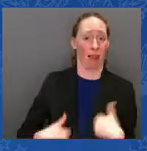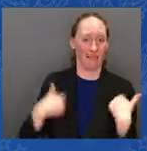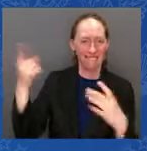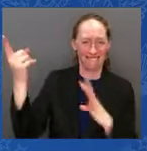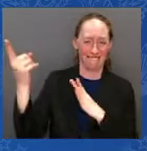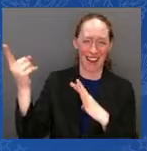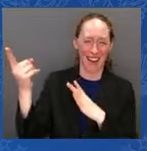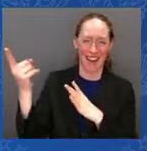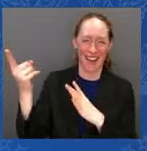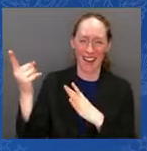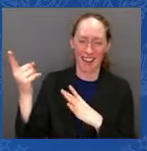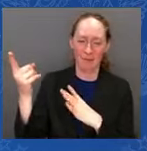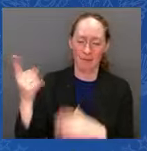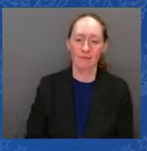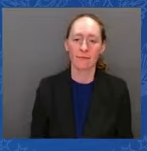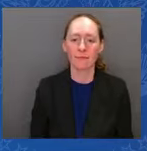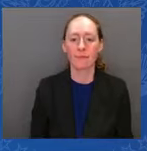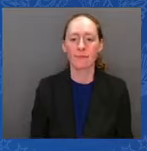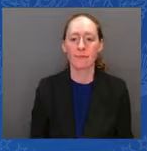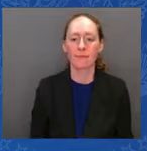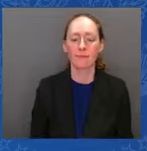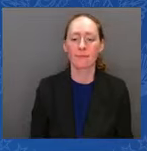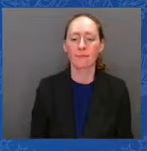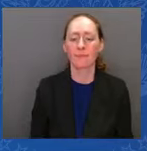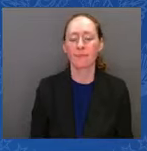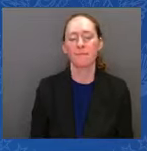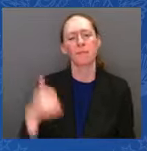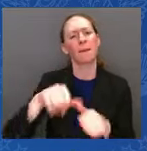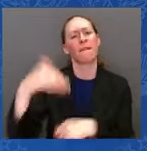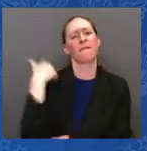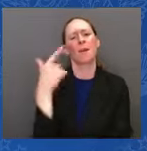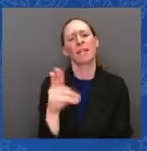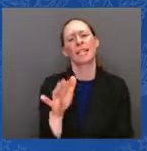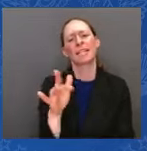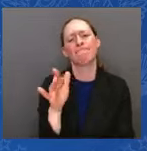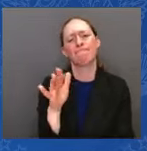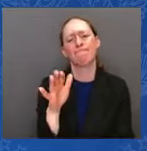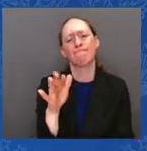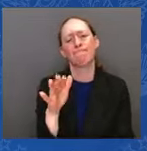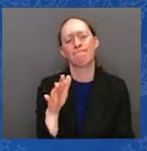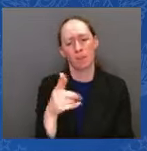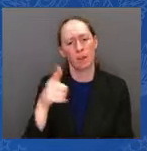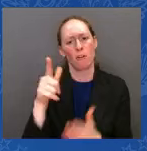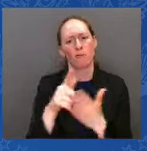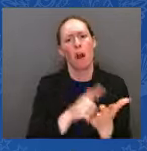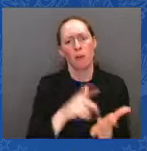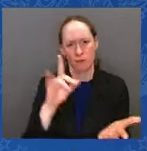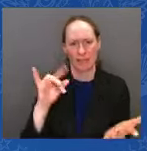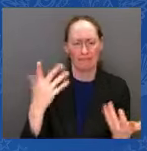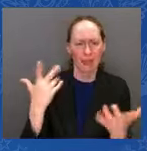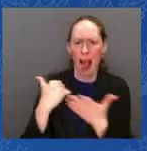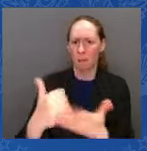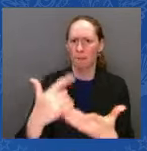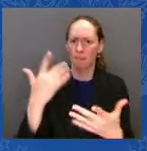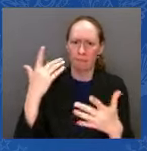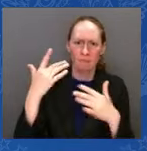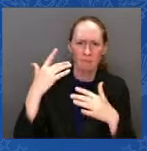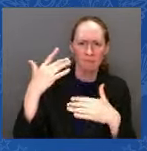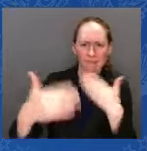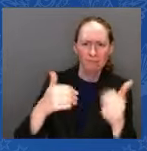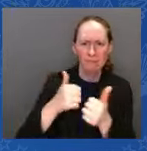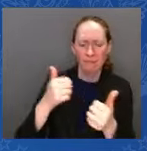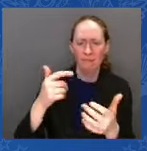may remember when we had the legislation to help deal with the pandemic. What Trump used to keep doing is cutting the